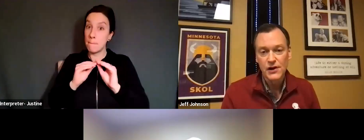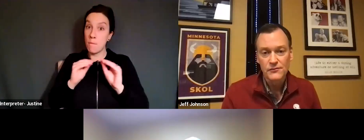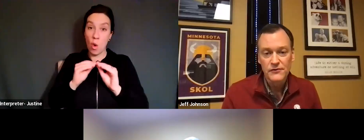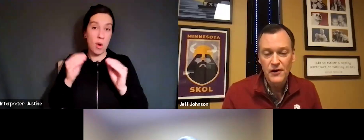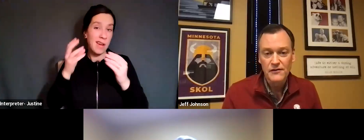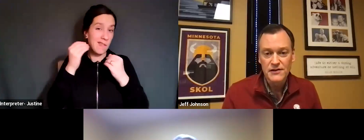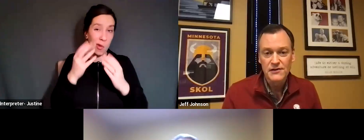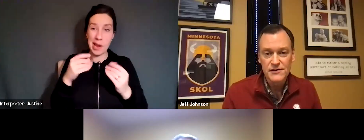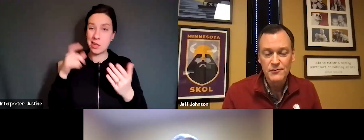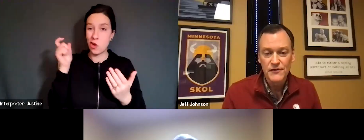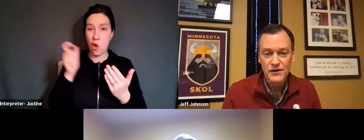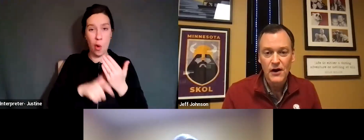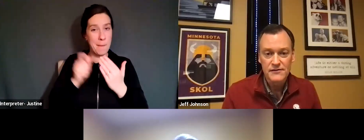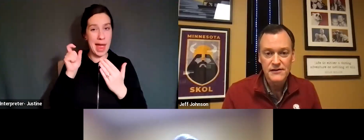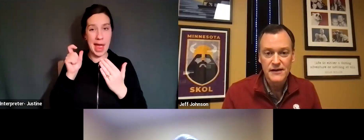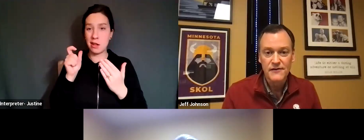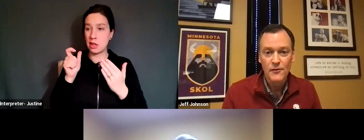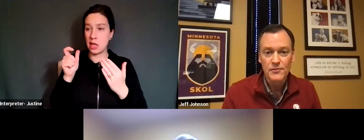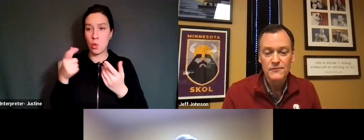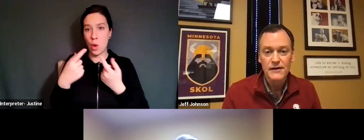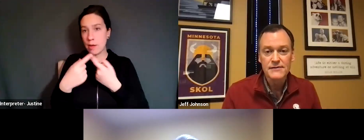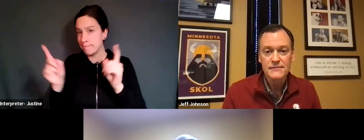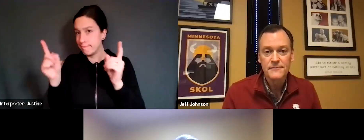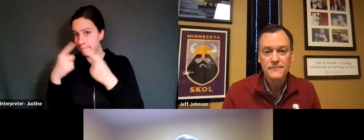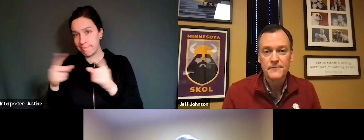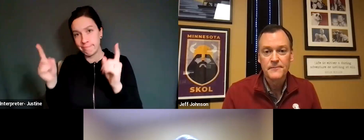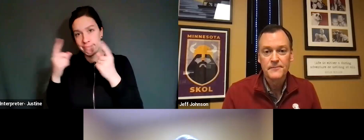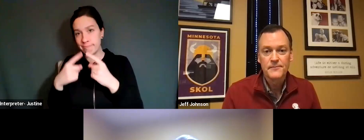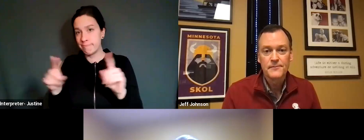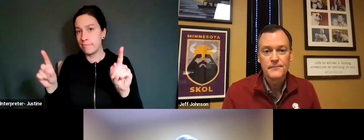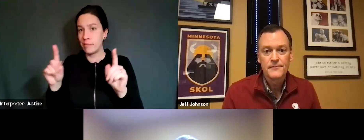automatically shared with volunteers about the dogs that they've helped raise.